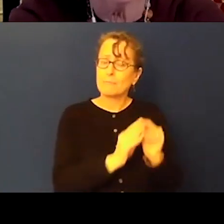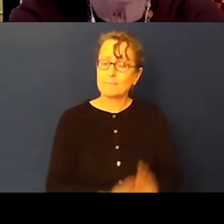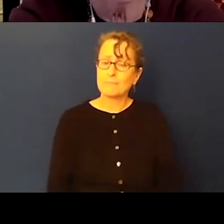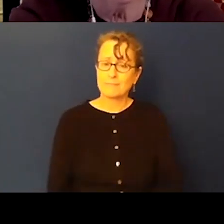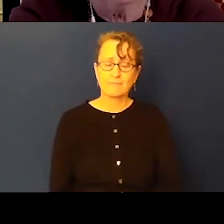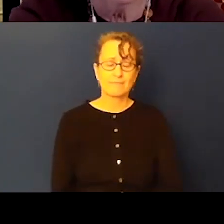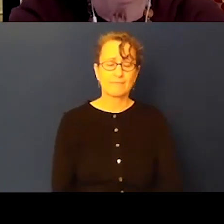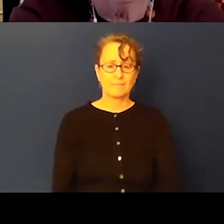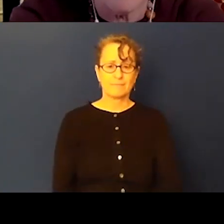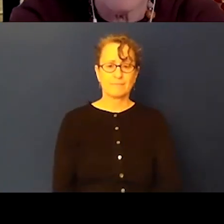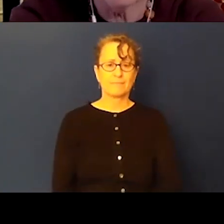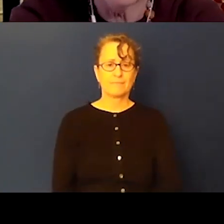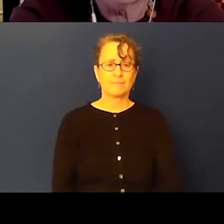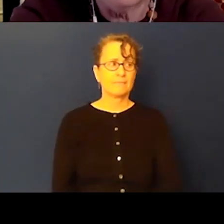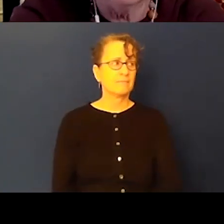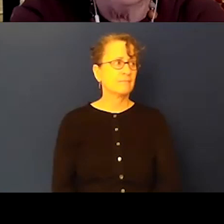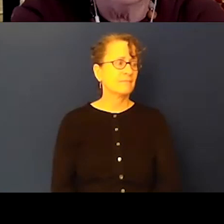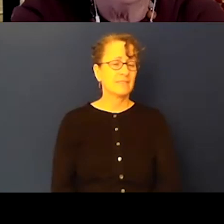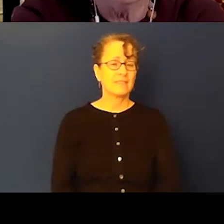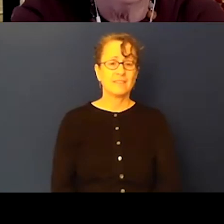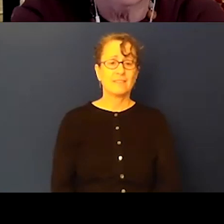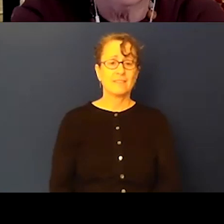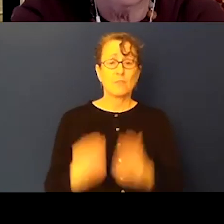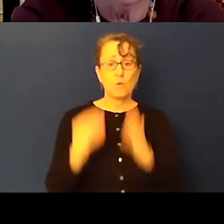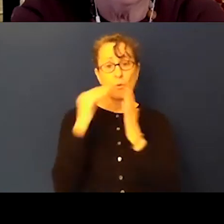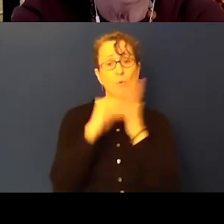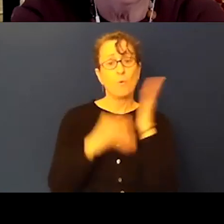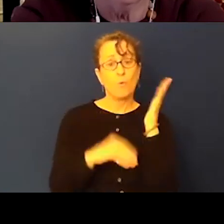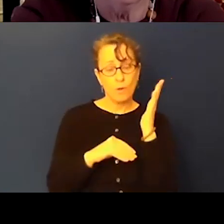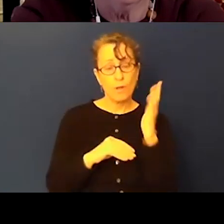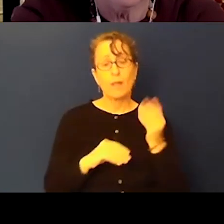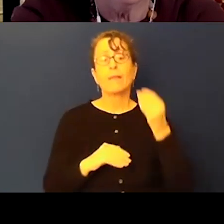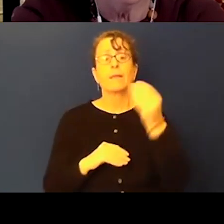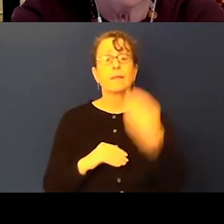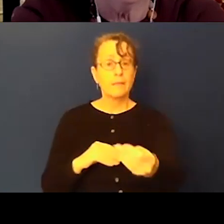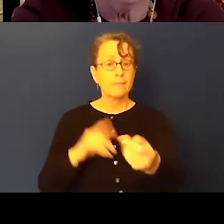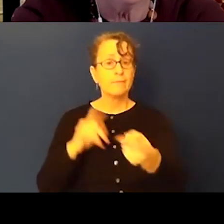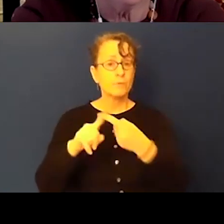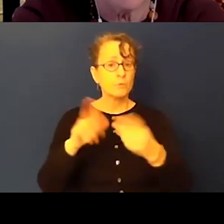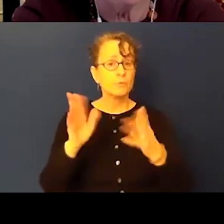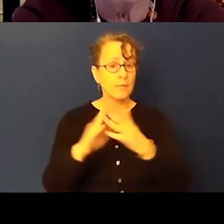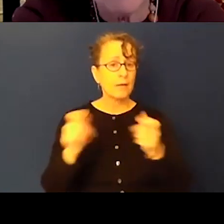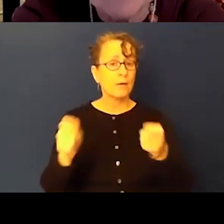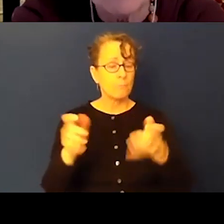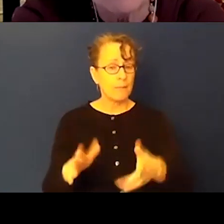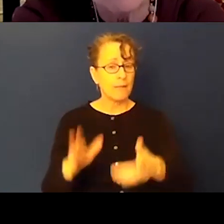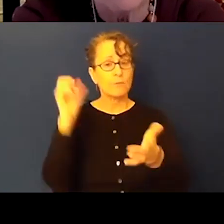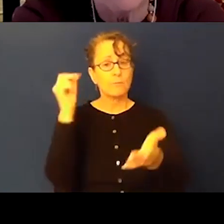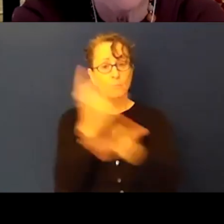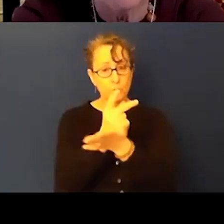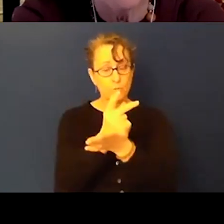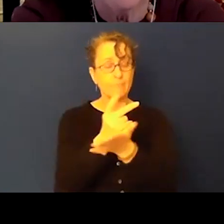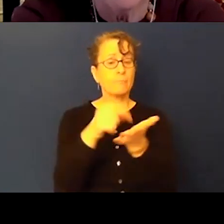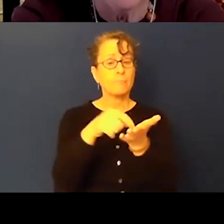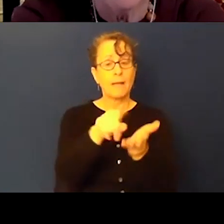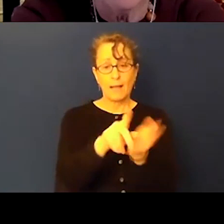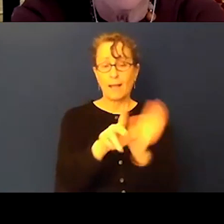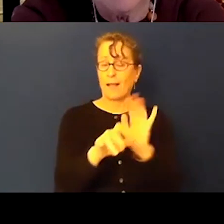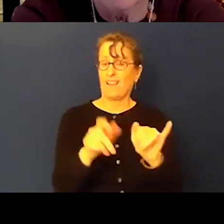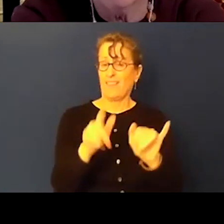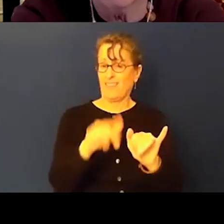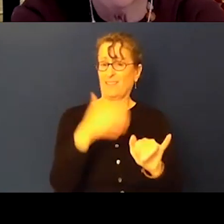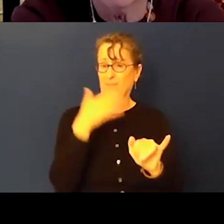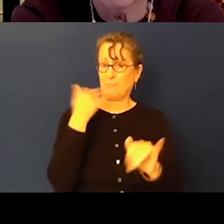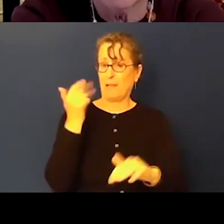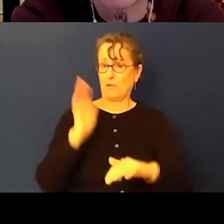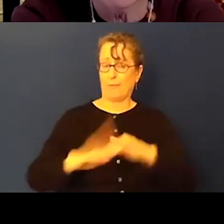that the logging in would be better than this set rate.